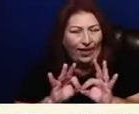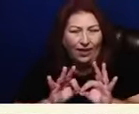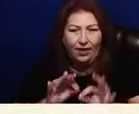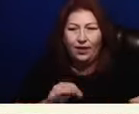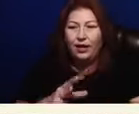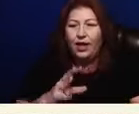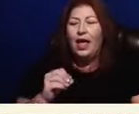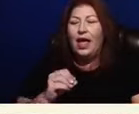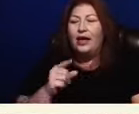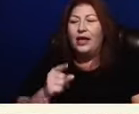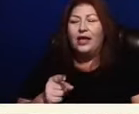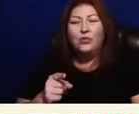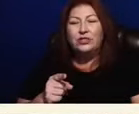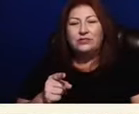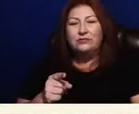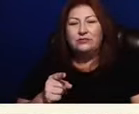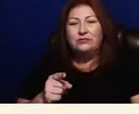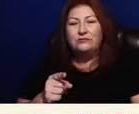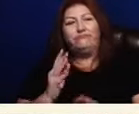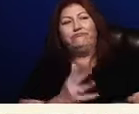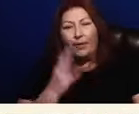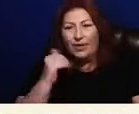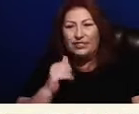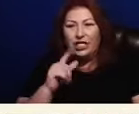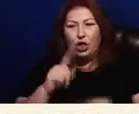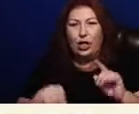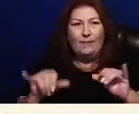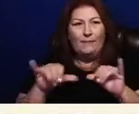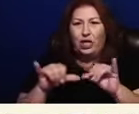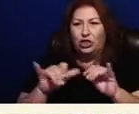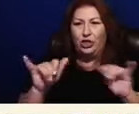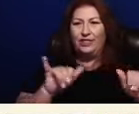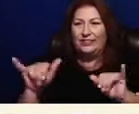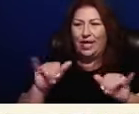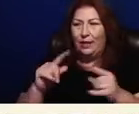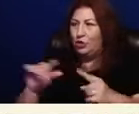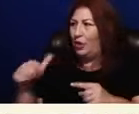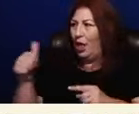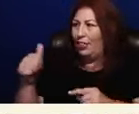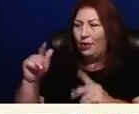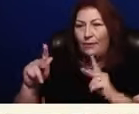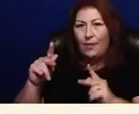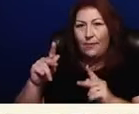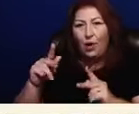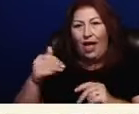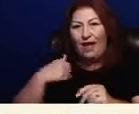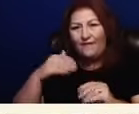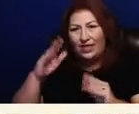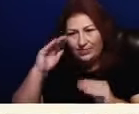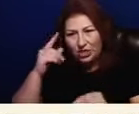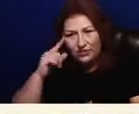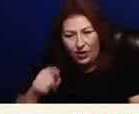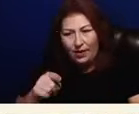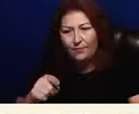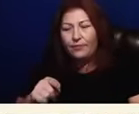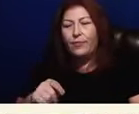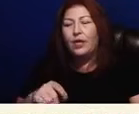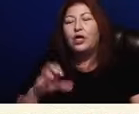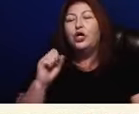he was discarded because he couldn't measure up to these unrealistic expectations that the kid had for him in the movie, right? And